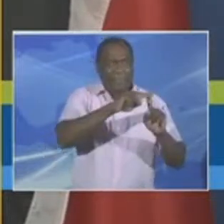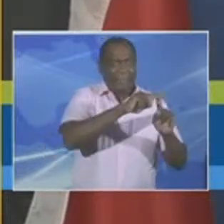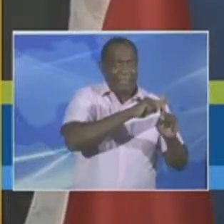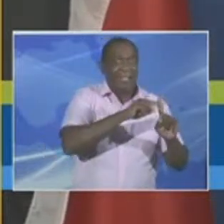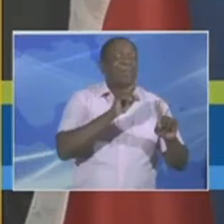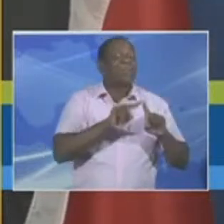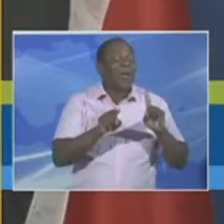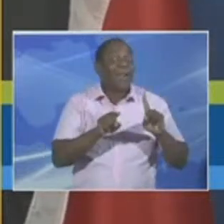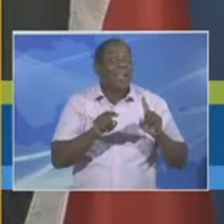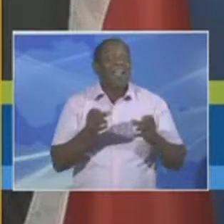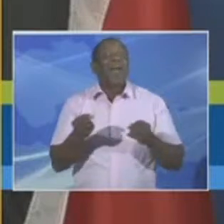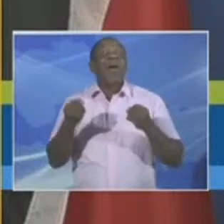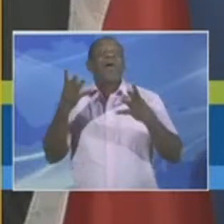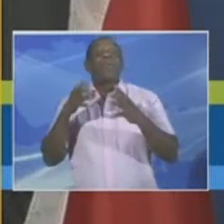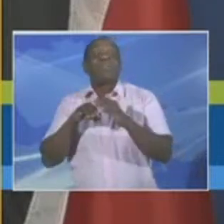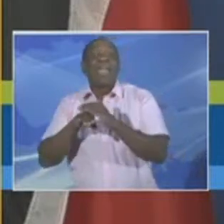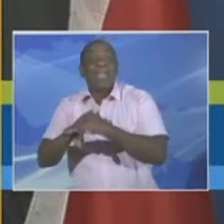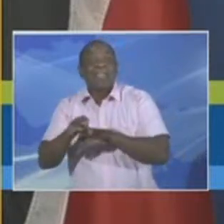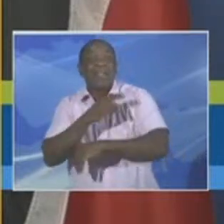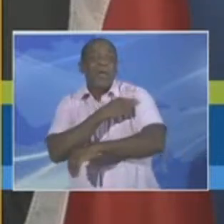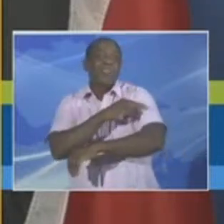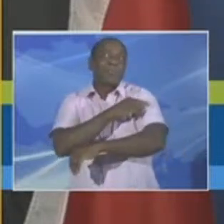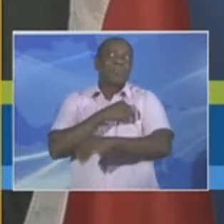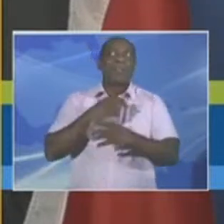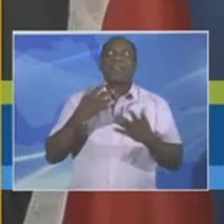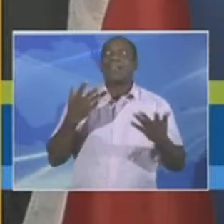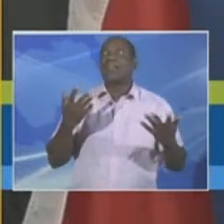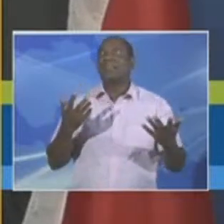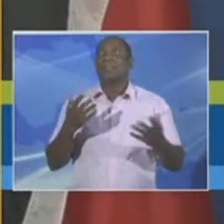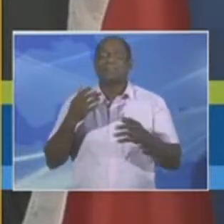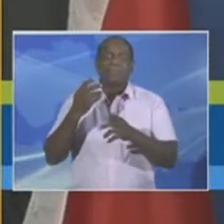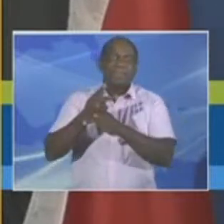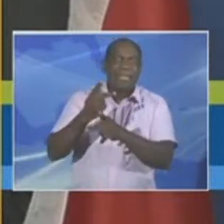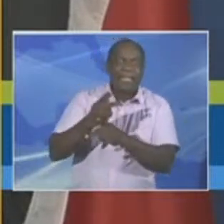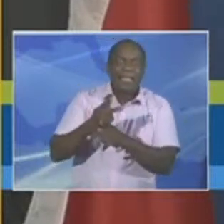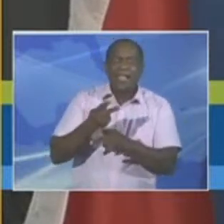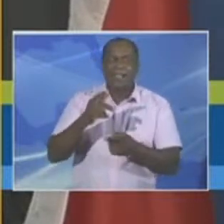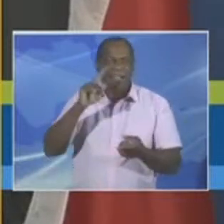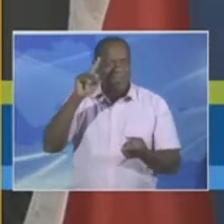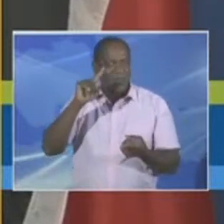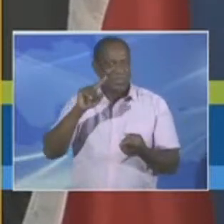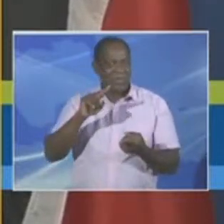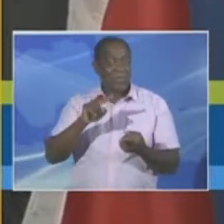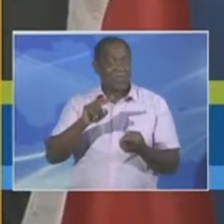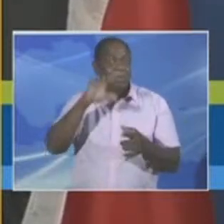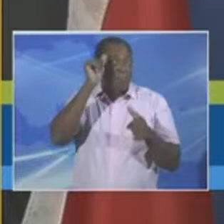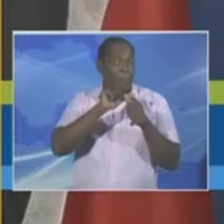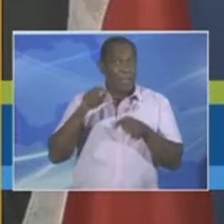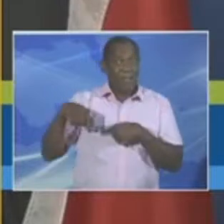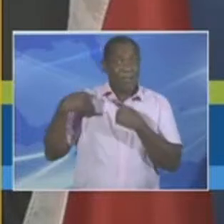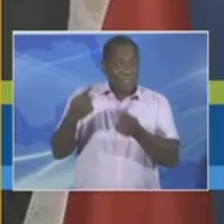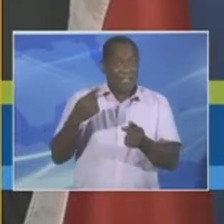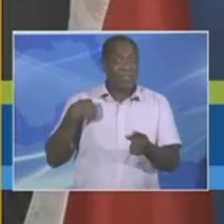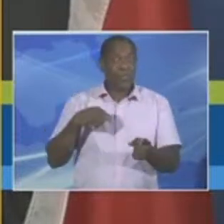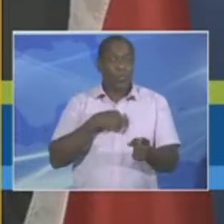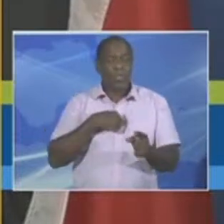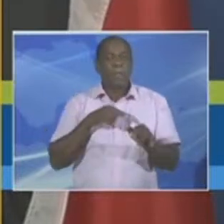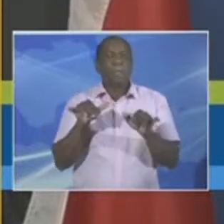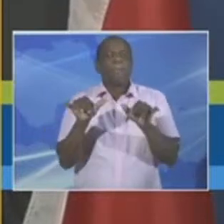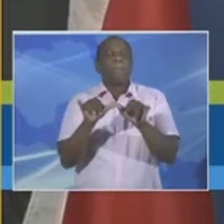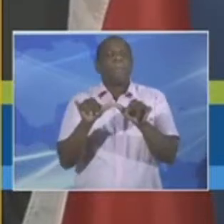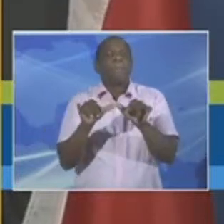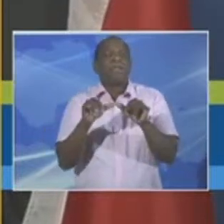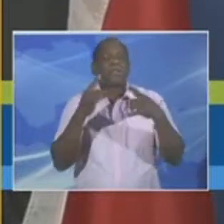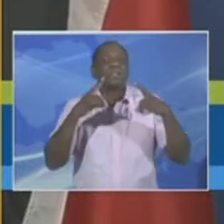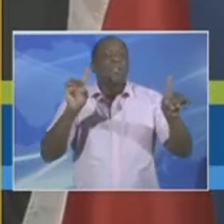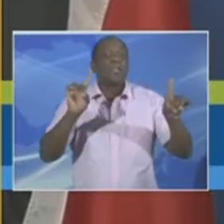for hospital care. Because from day one, we always maintained that our success or failure in handling this pandemic